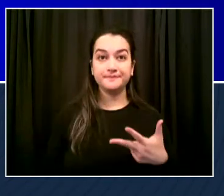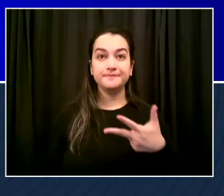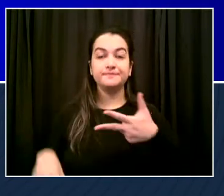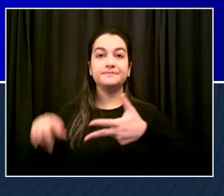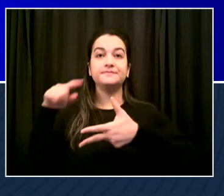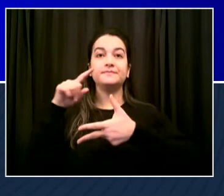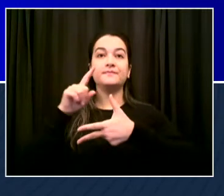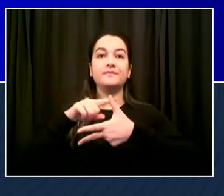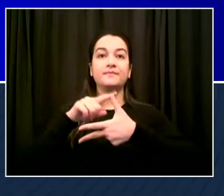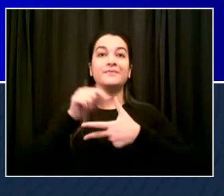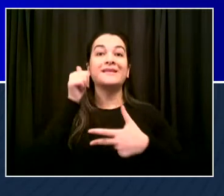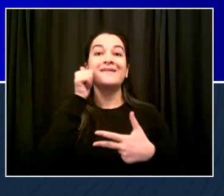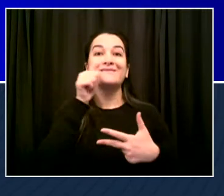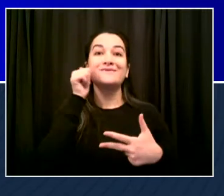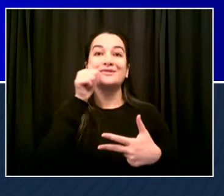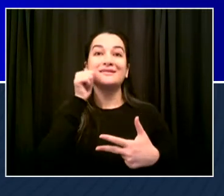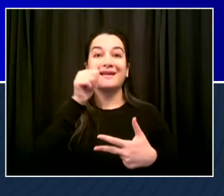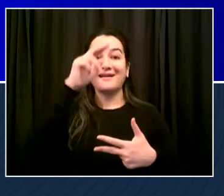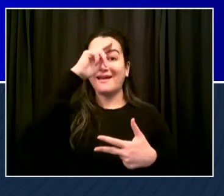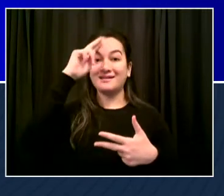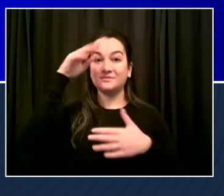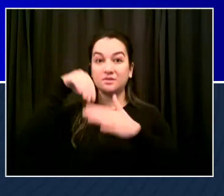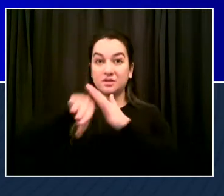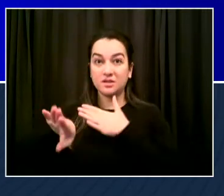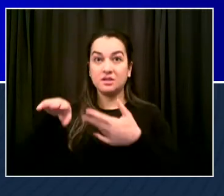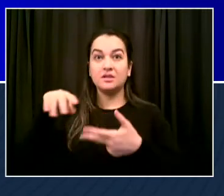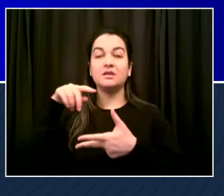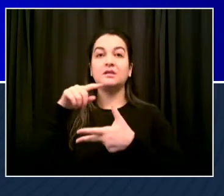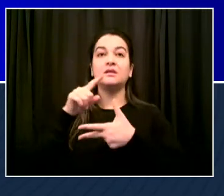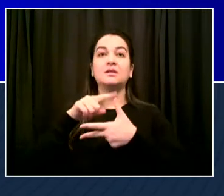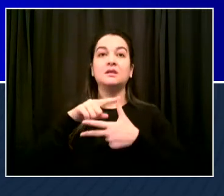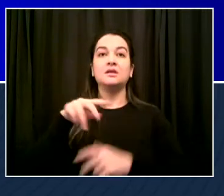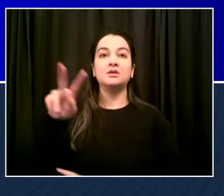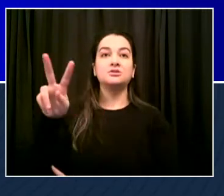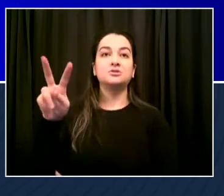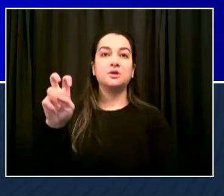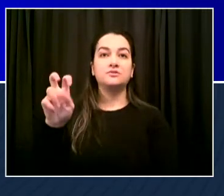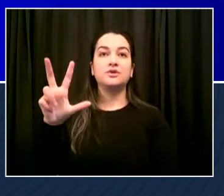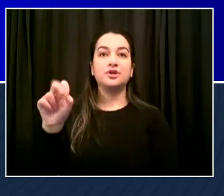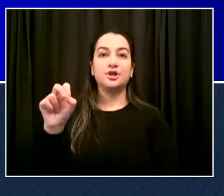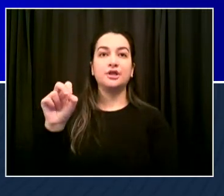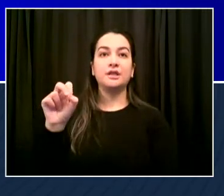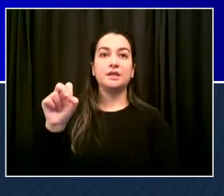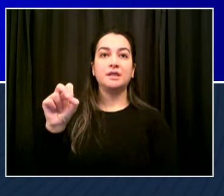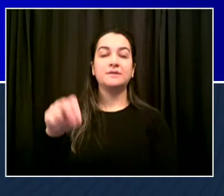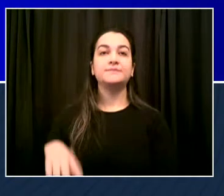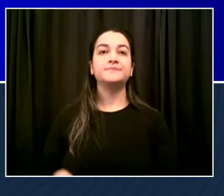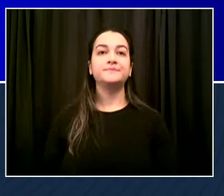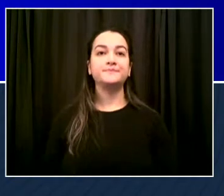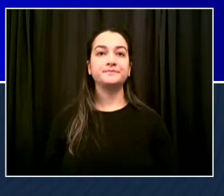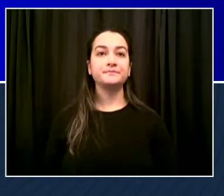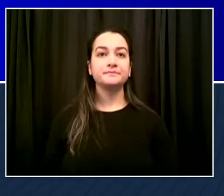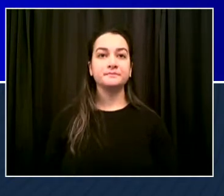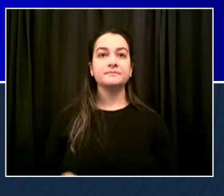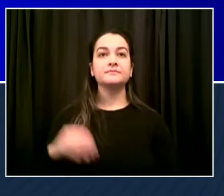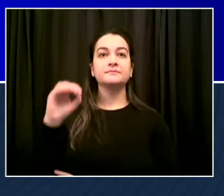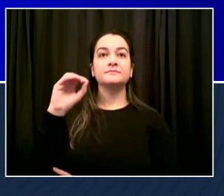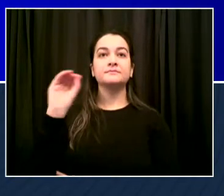report, 230 patients with a confirmed positivity level of 67.8%, hospitalization